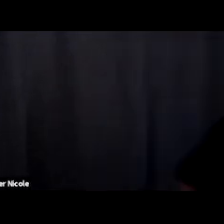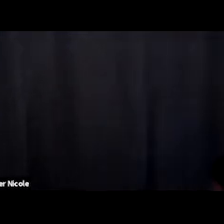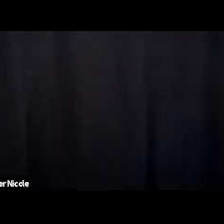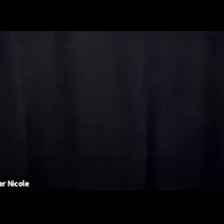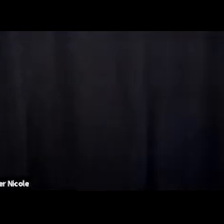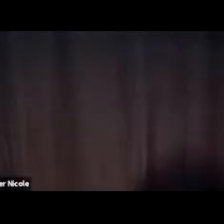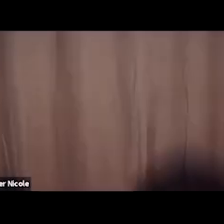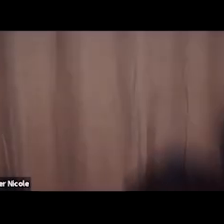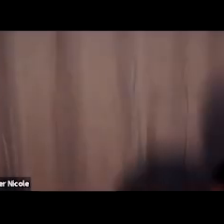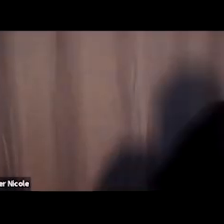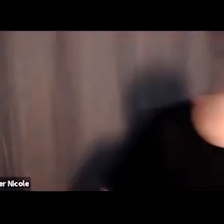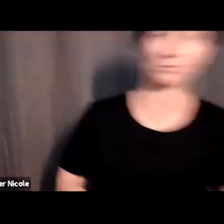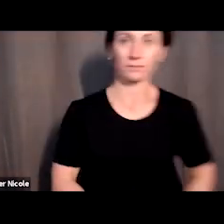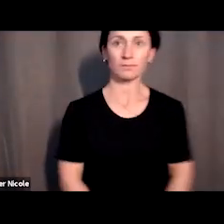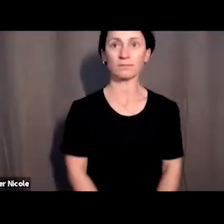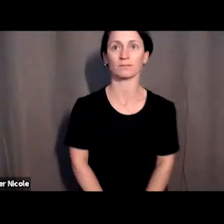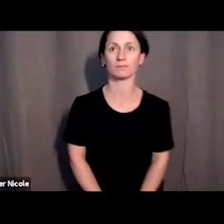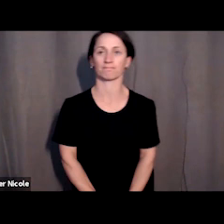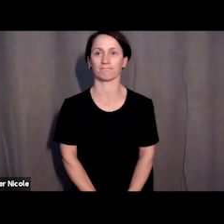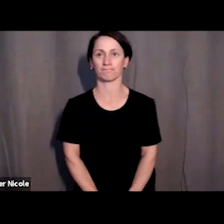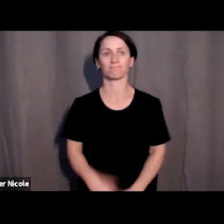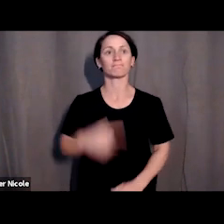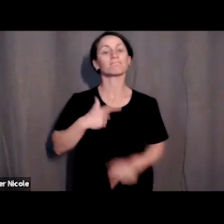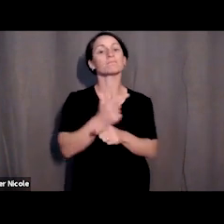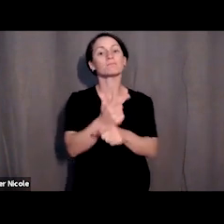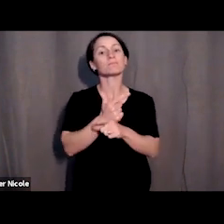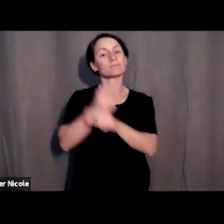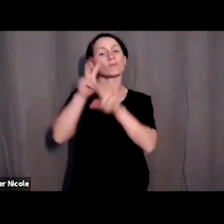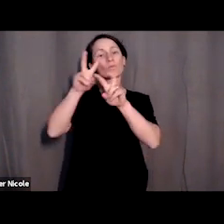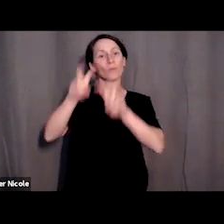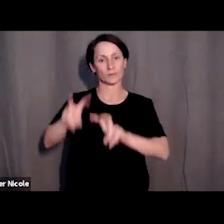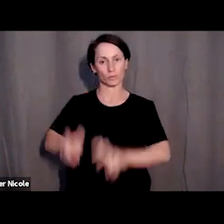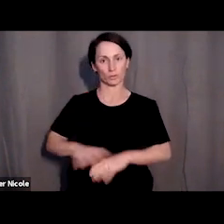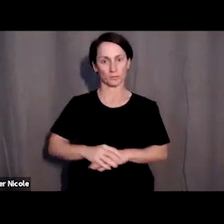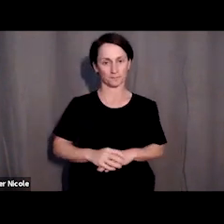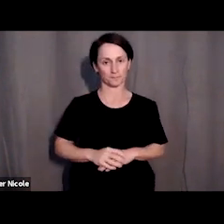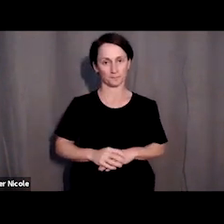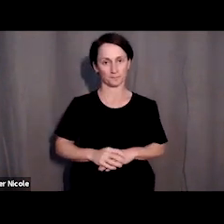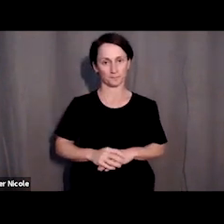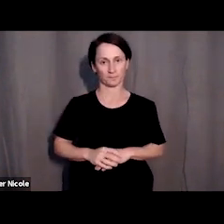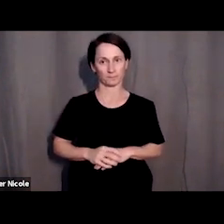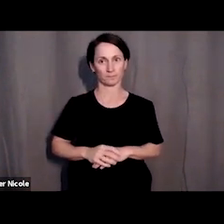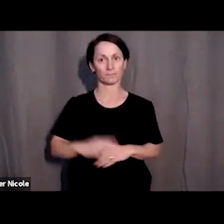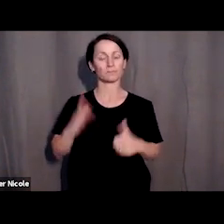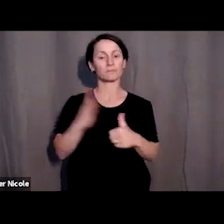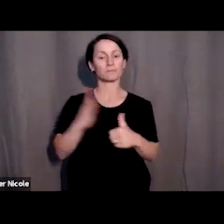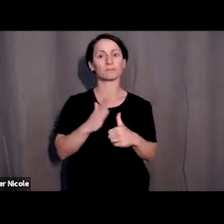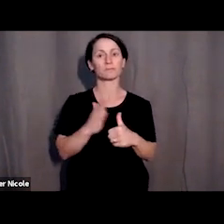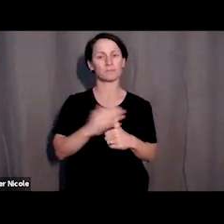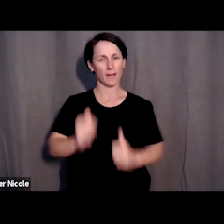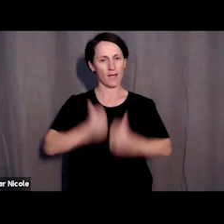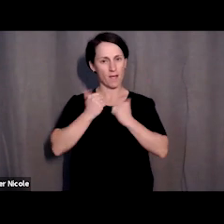Okay, Catherine, if you'd like to move on to I'm going to talk about the research method and the findings. So first of all, I just like to talk a little bit about the